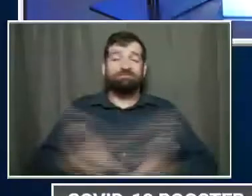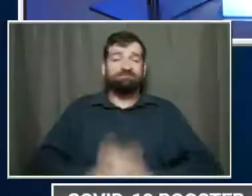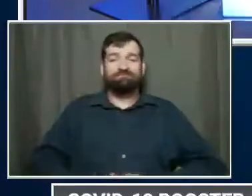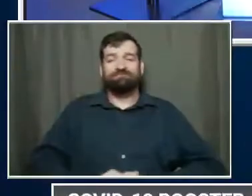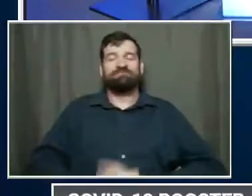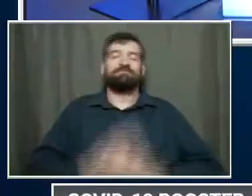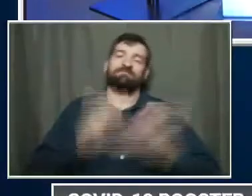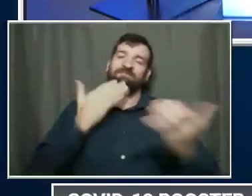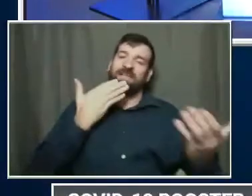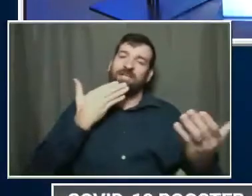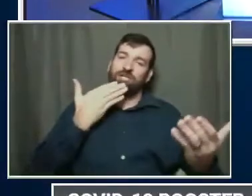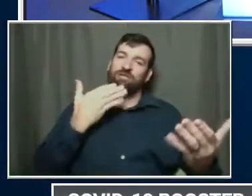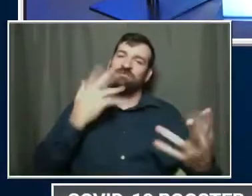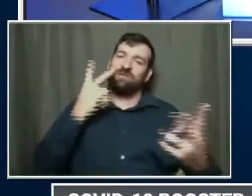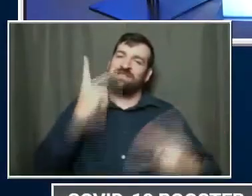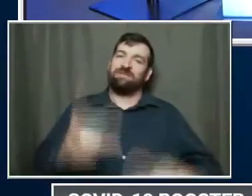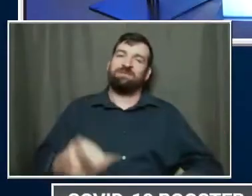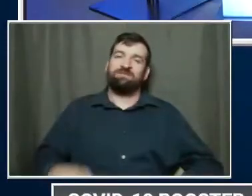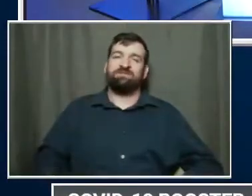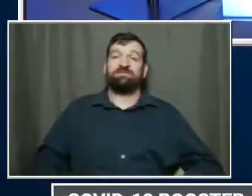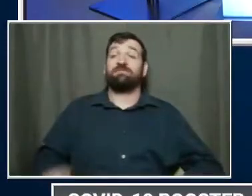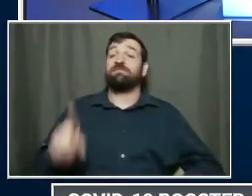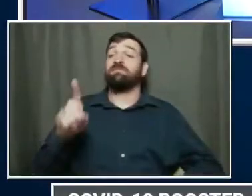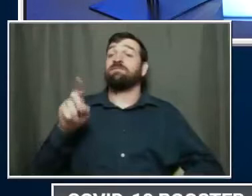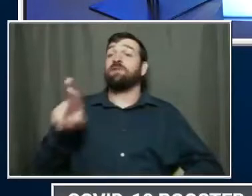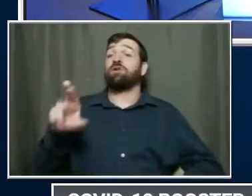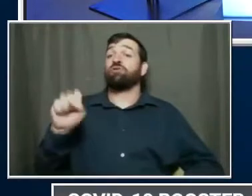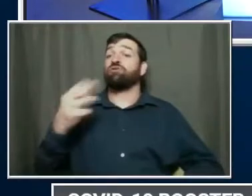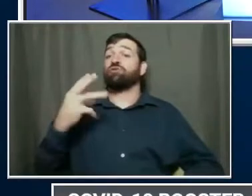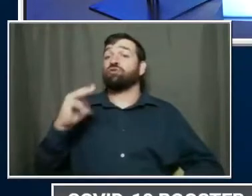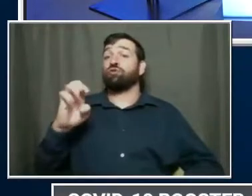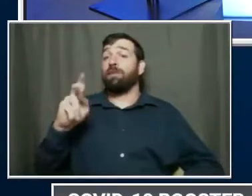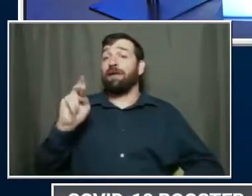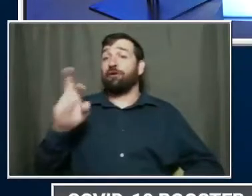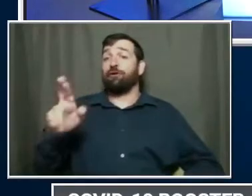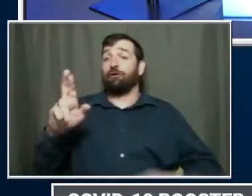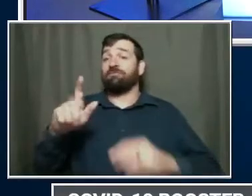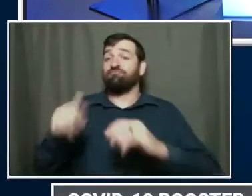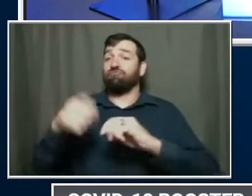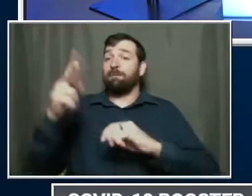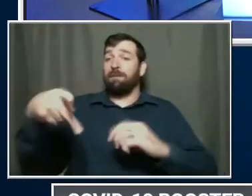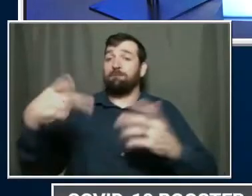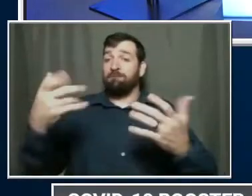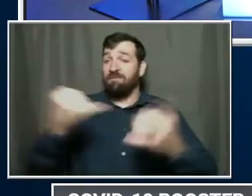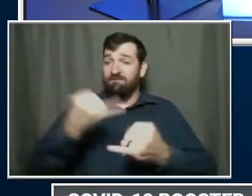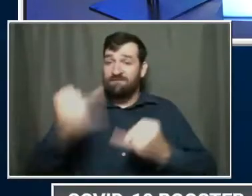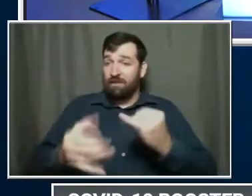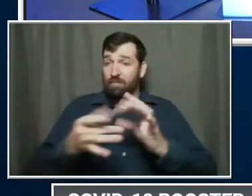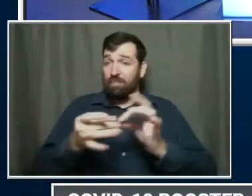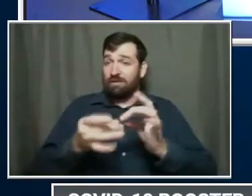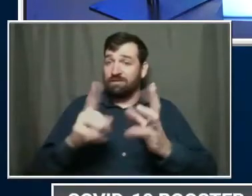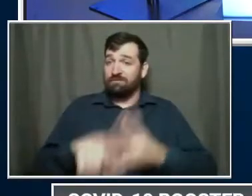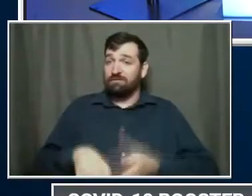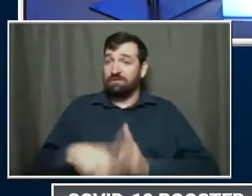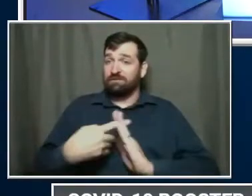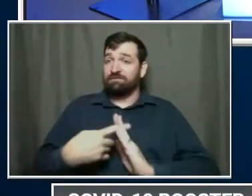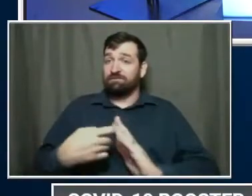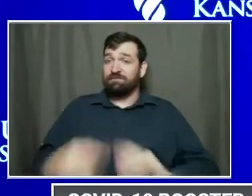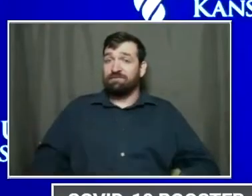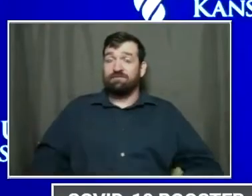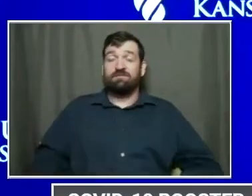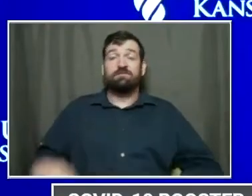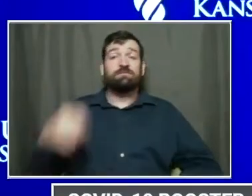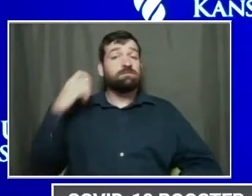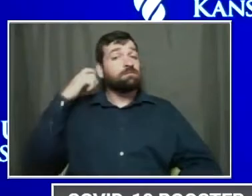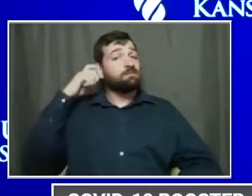friend. Good to Thank see you. you. I'll see you soon. Dr. Shoemaker, wrap us up this morning. Just final thoughts as we start a new week. I'm kind of on